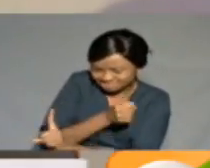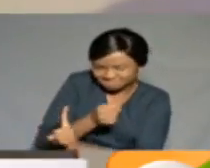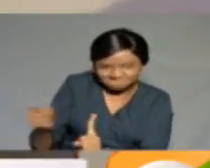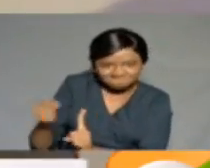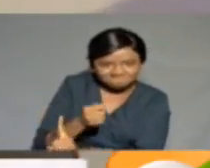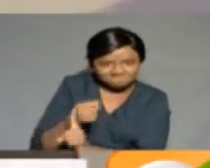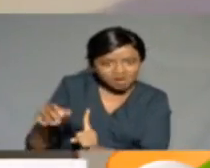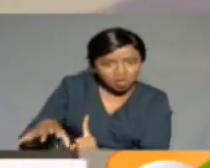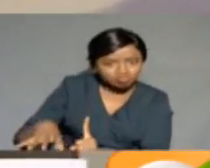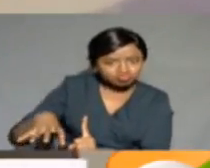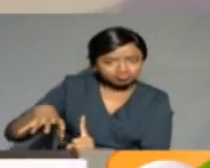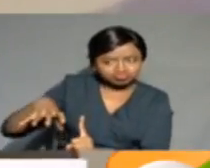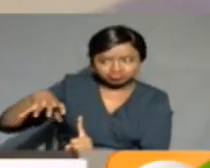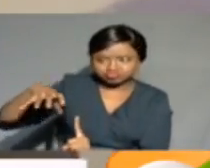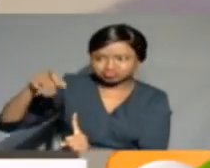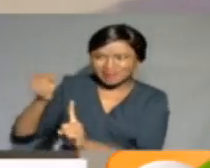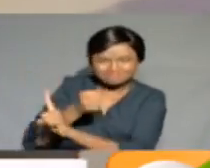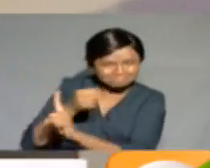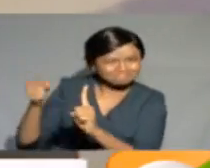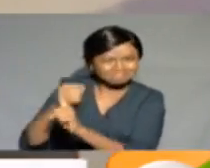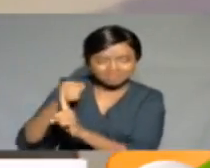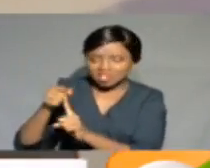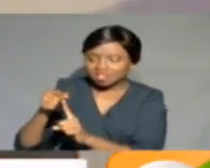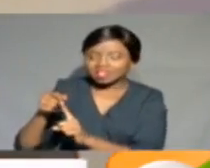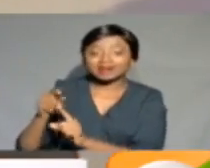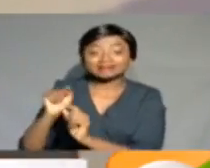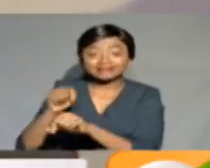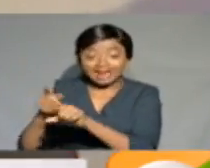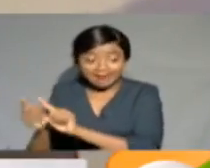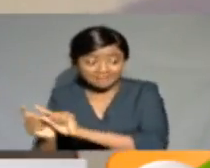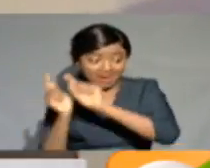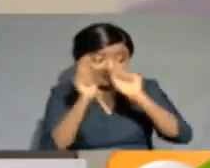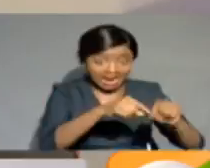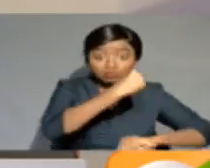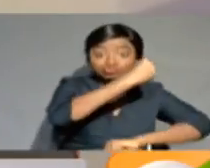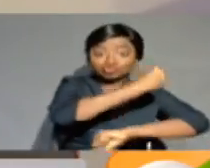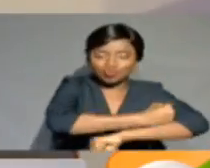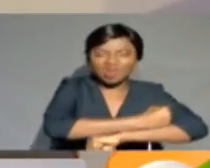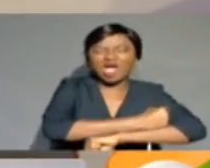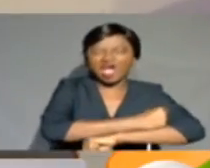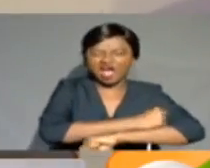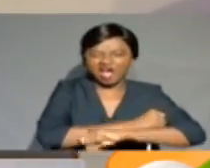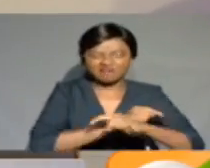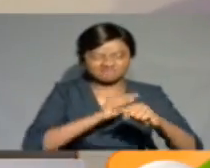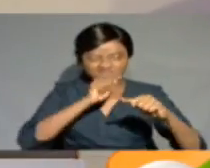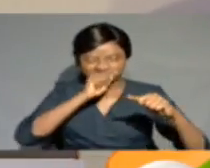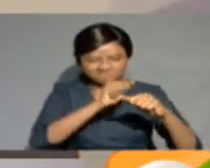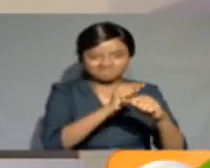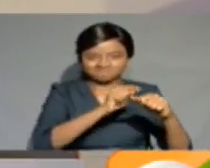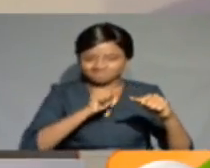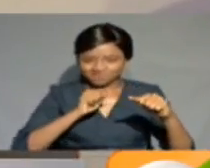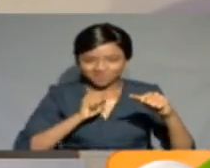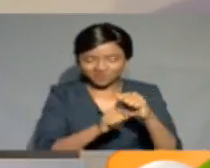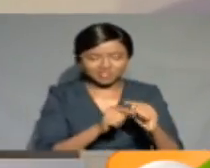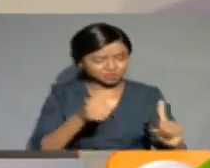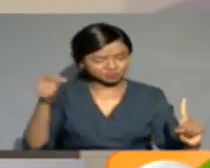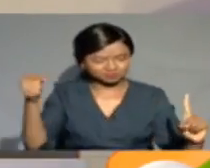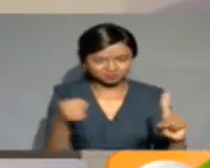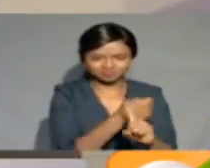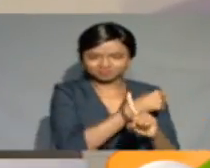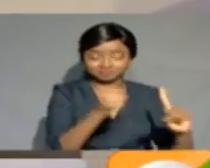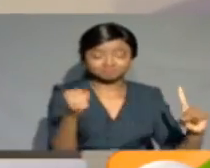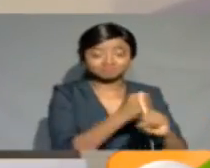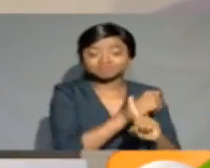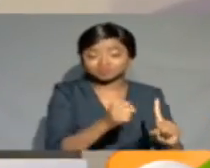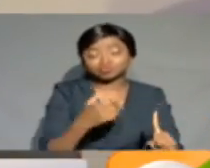when they get to school, now they would want to bully others. It's like a revenge mission they are in. So